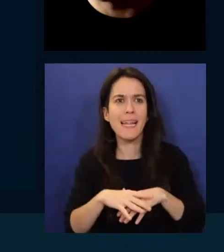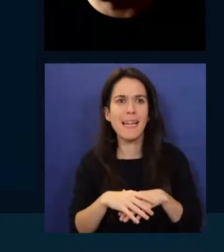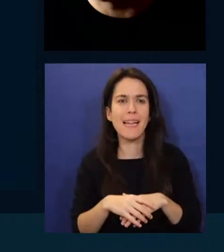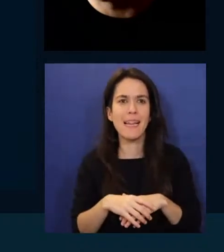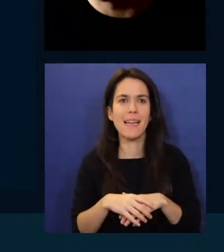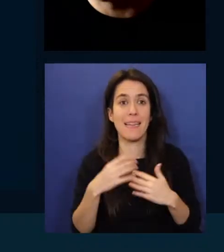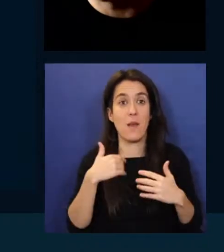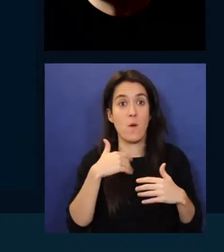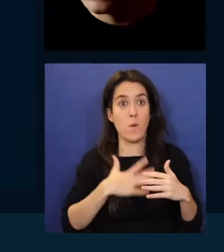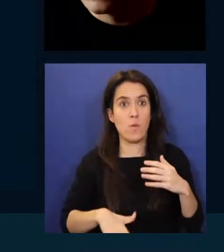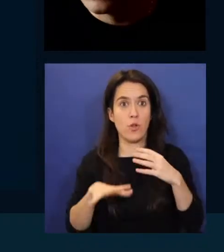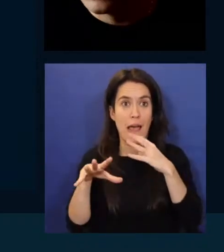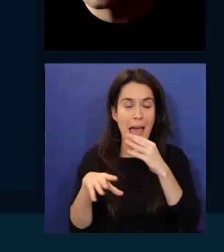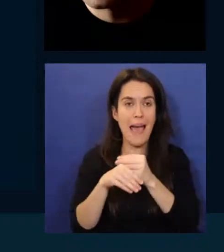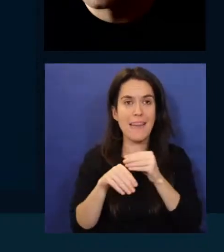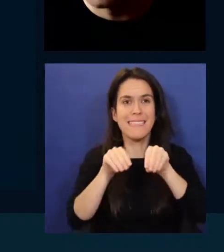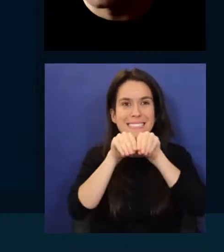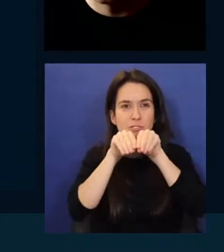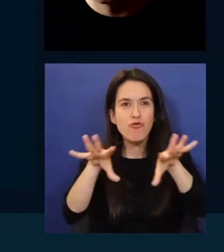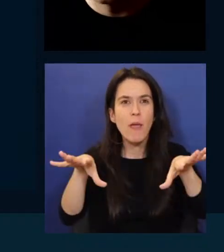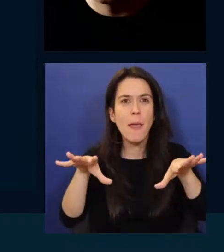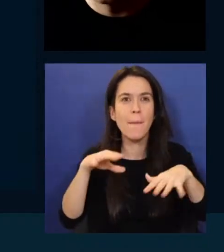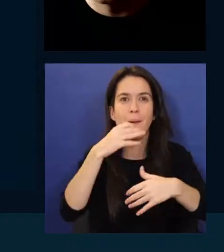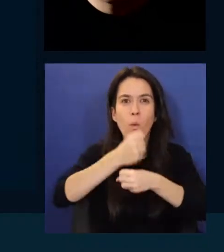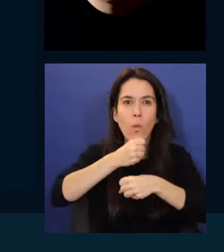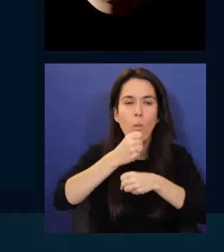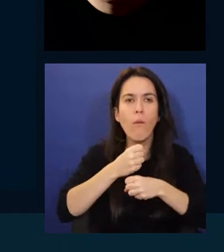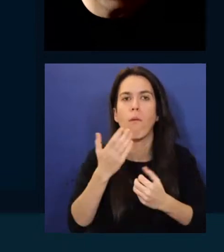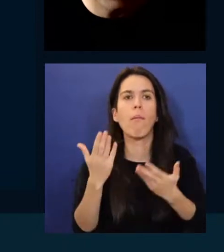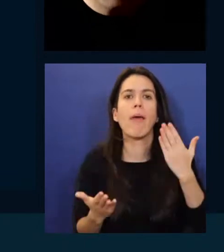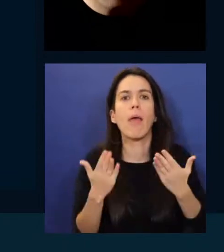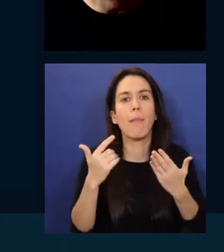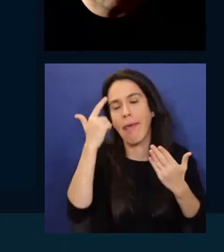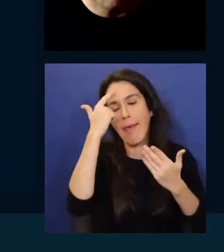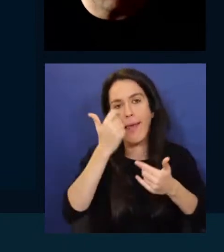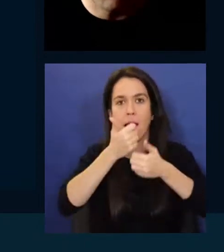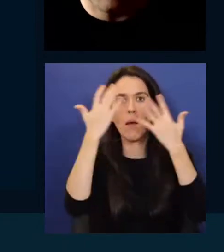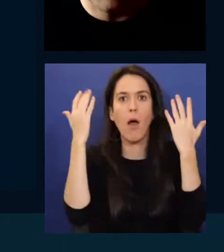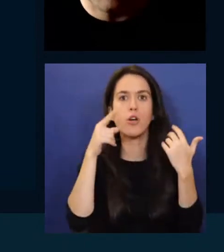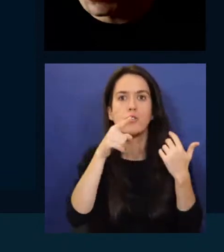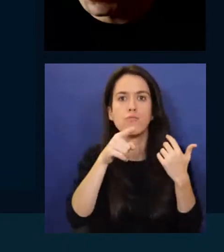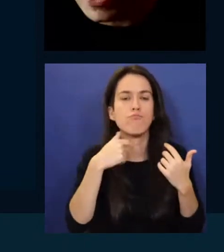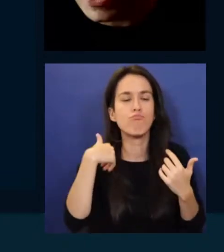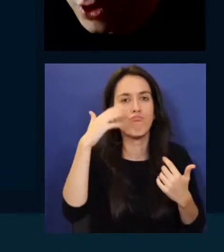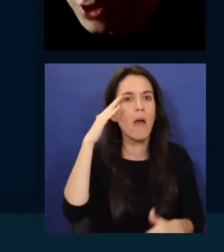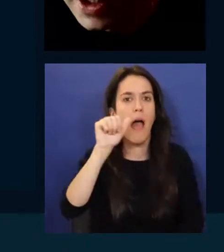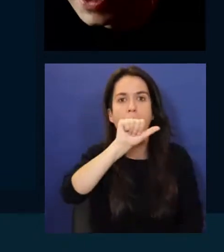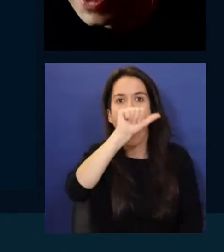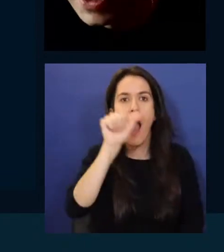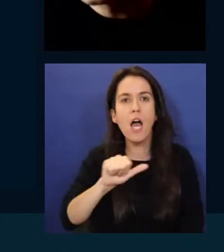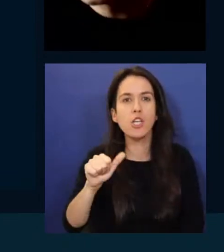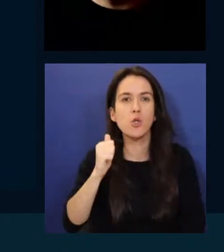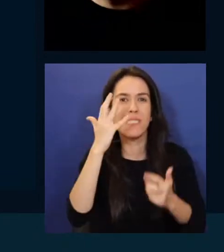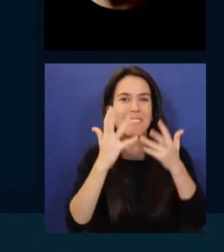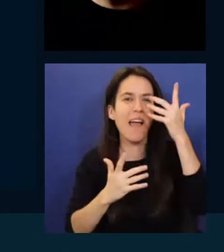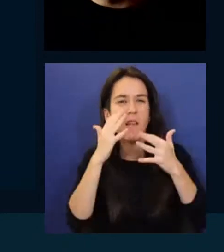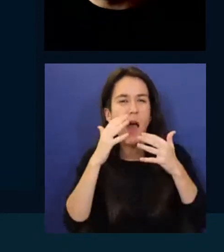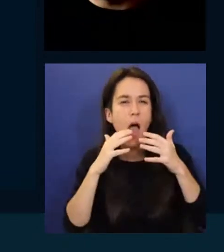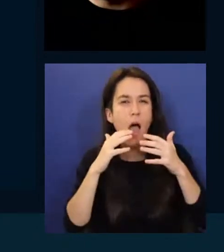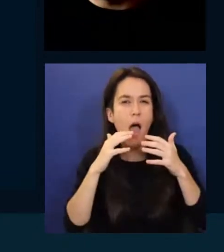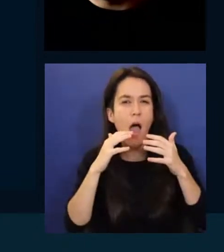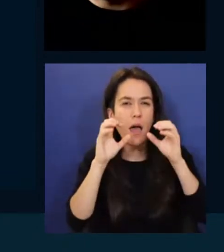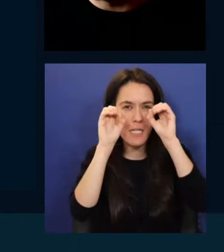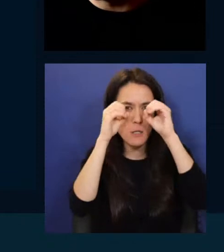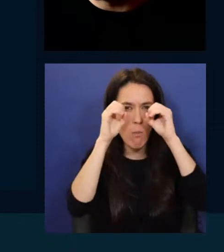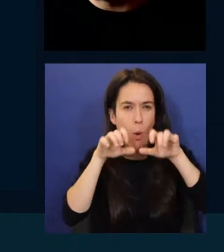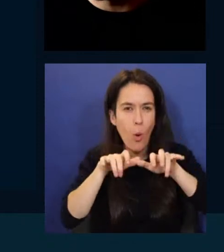adding streaming workloads. So you can imagine, some of you may be familiar with Azure Data Explorer. It's a database